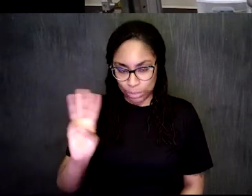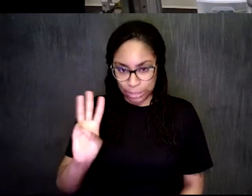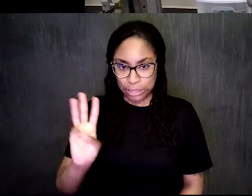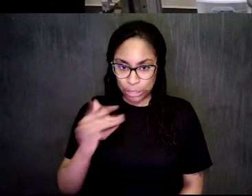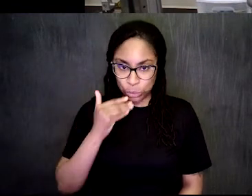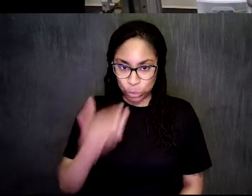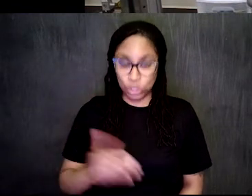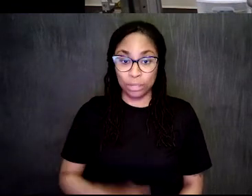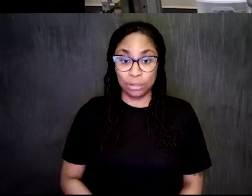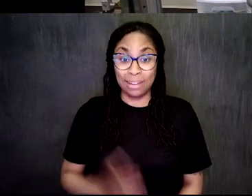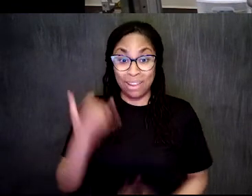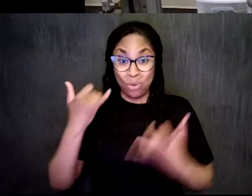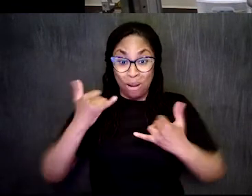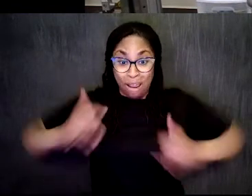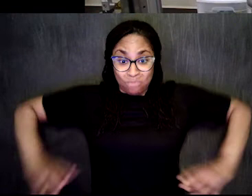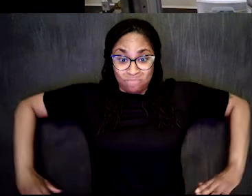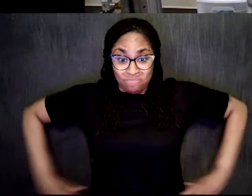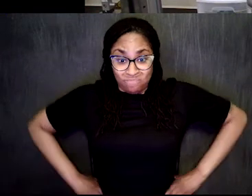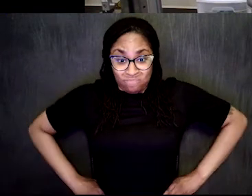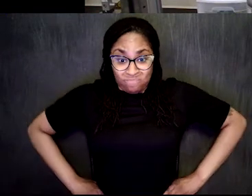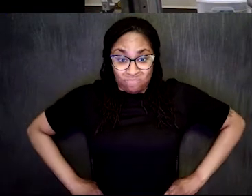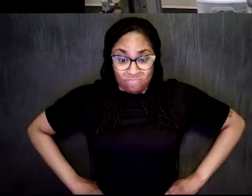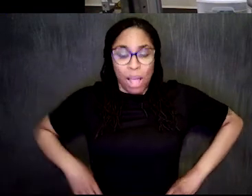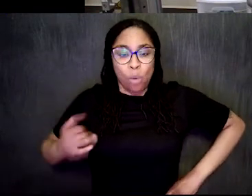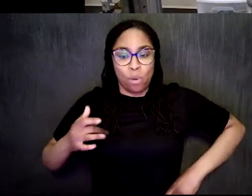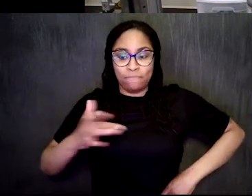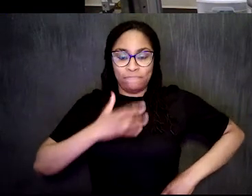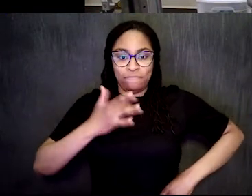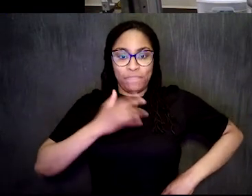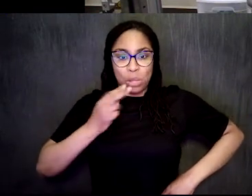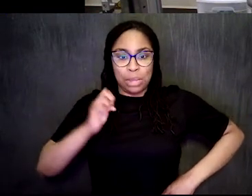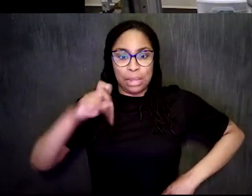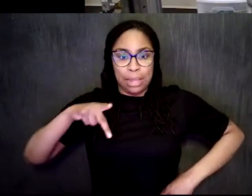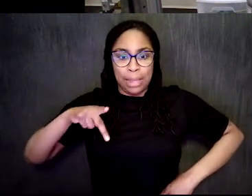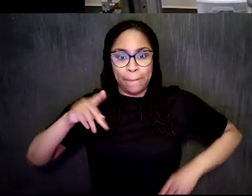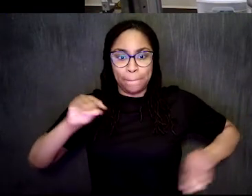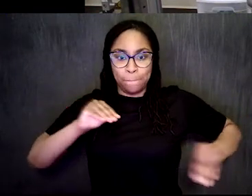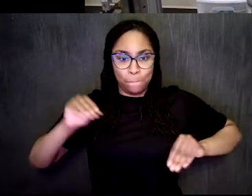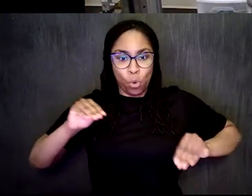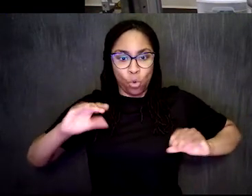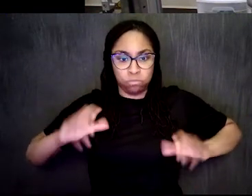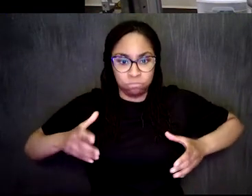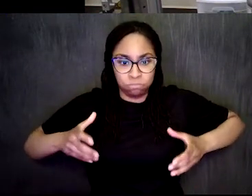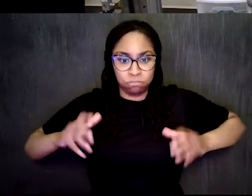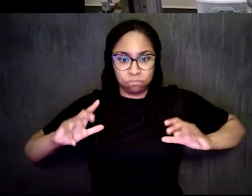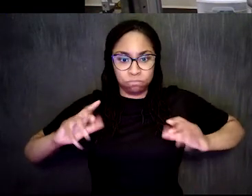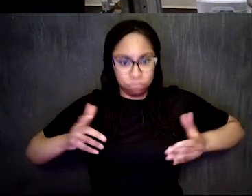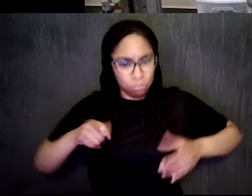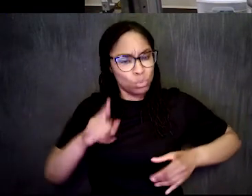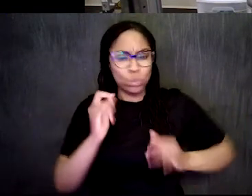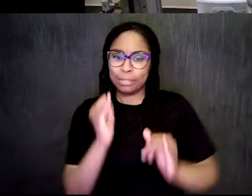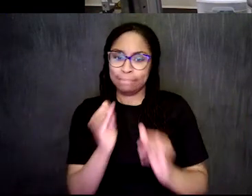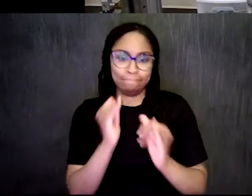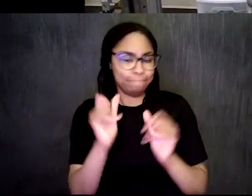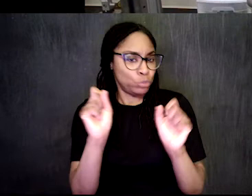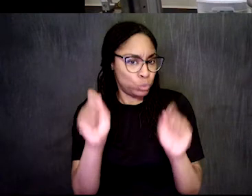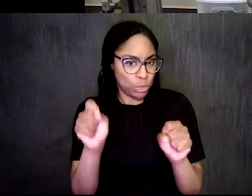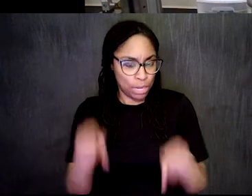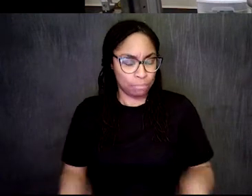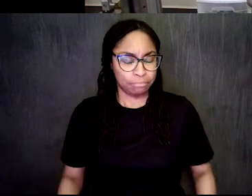6. Good. Forwards. I got my hands on my hips just so I can feel my hips moving. You can do the same.